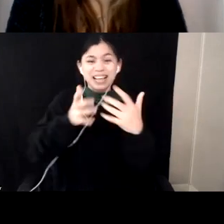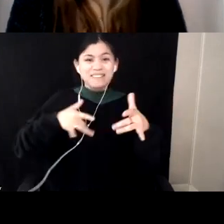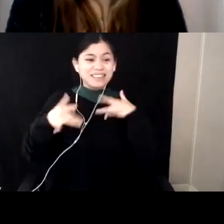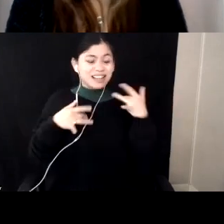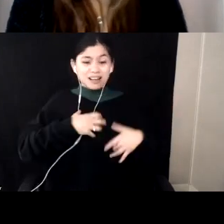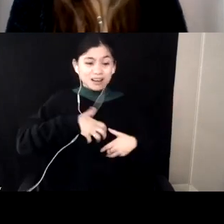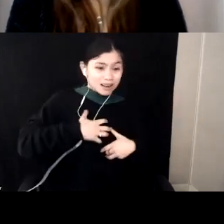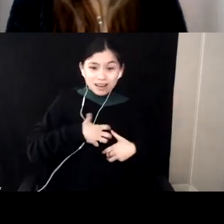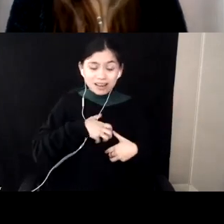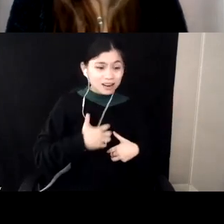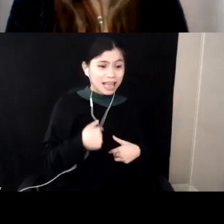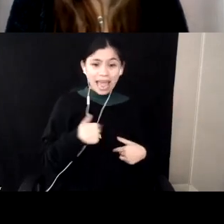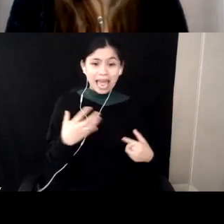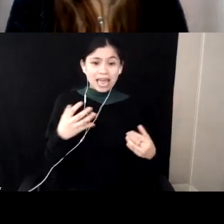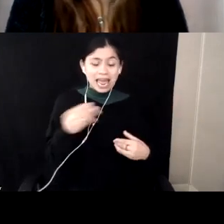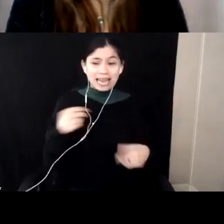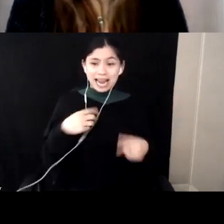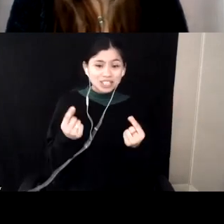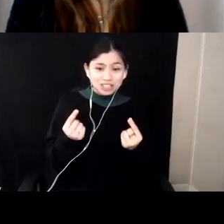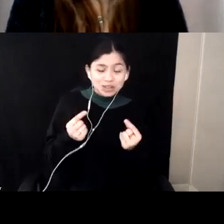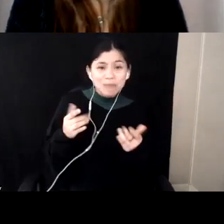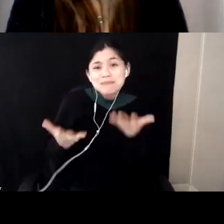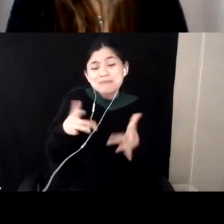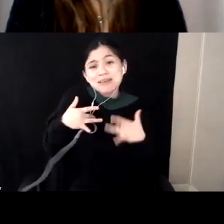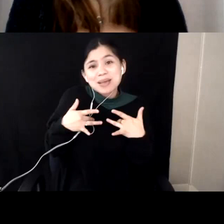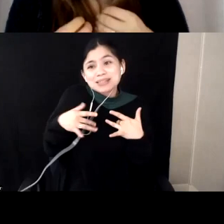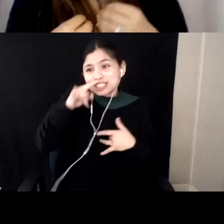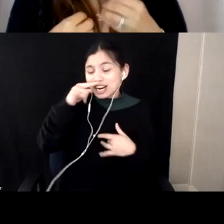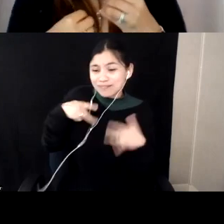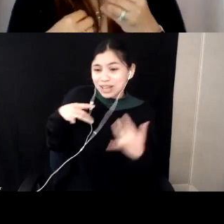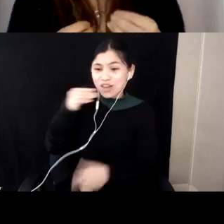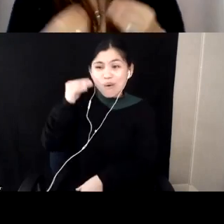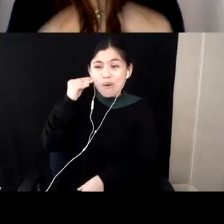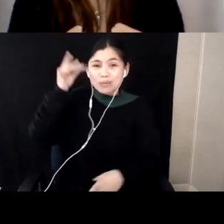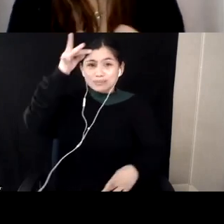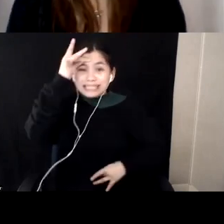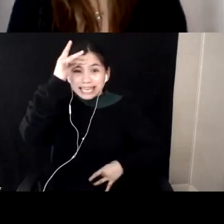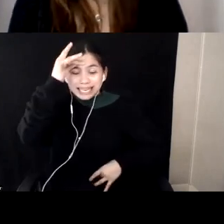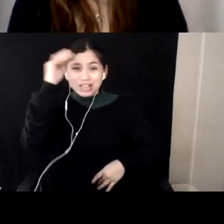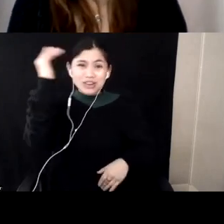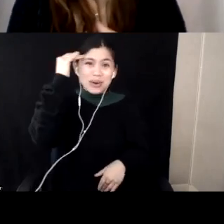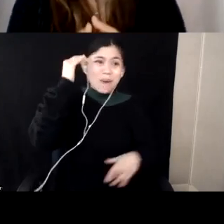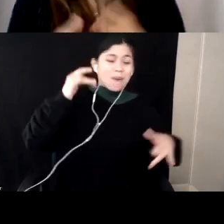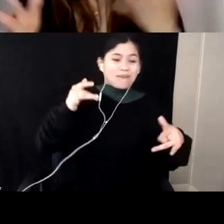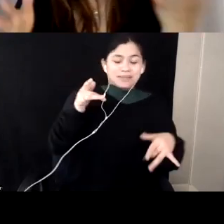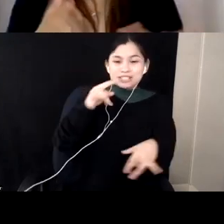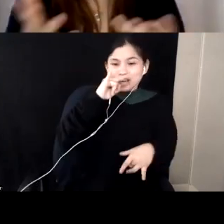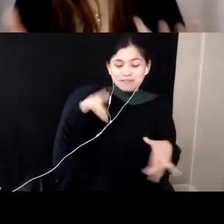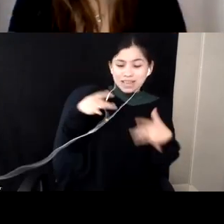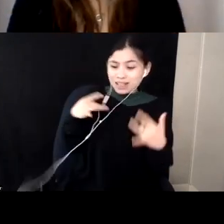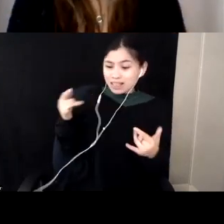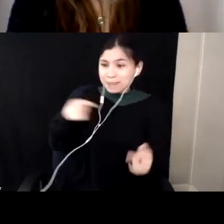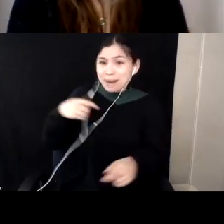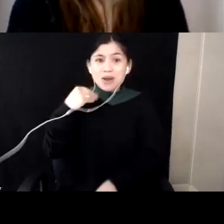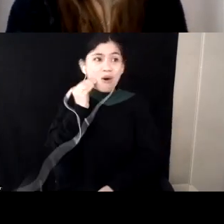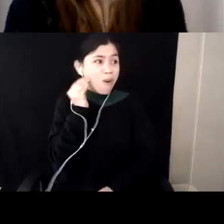of homesickness. So that, just feels like you're not home anywhere. You're just